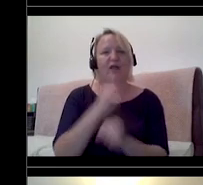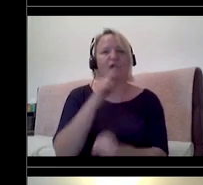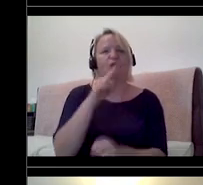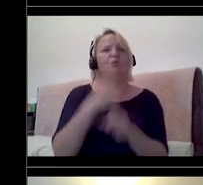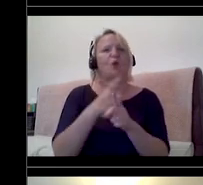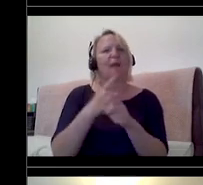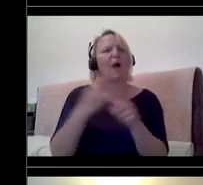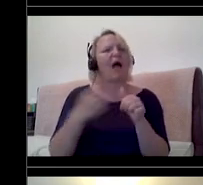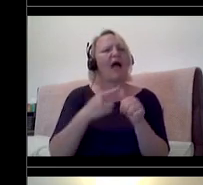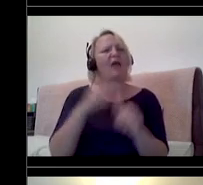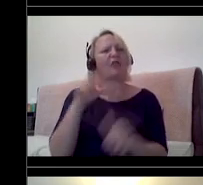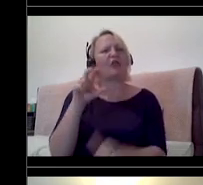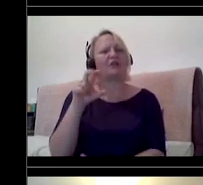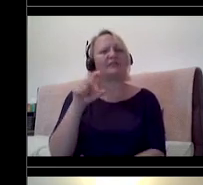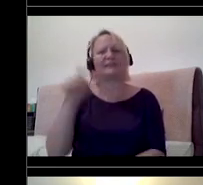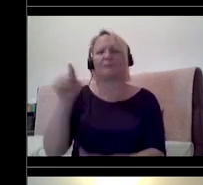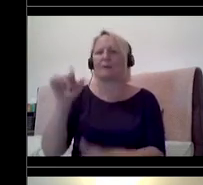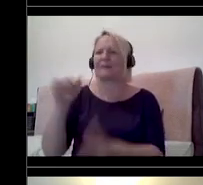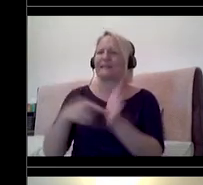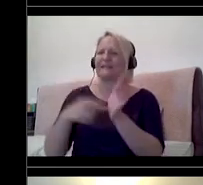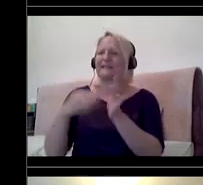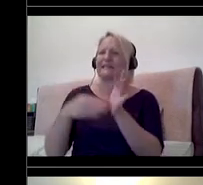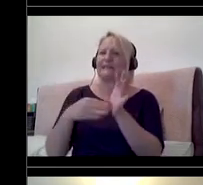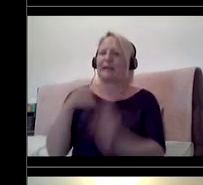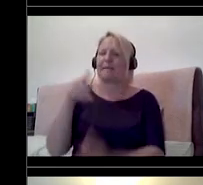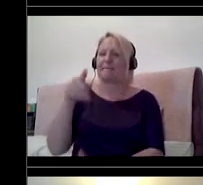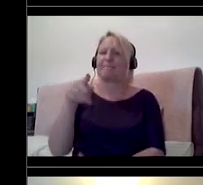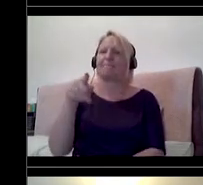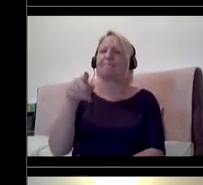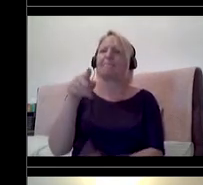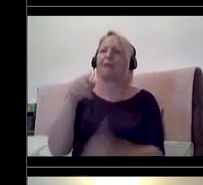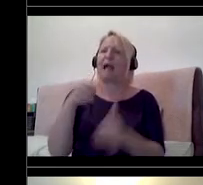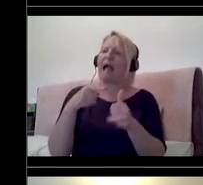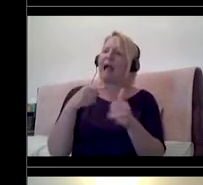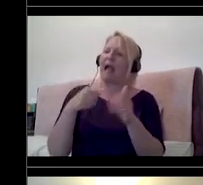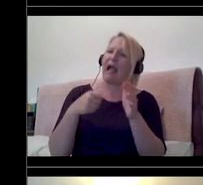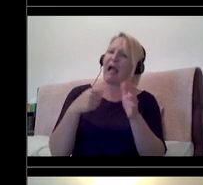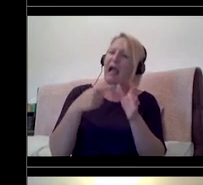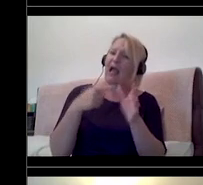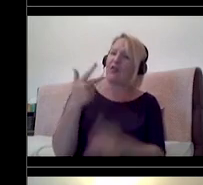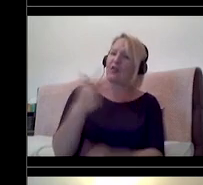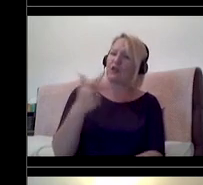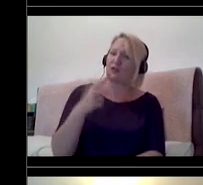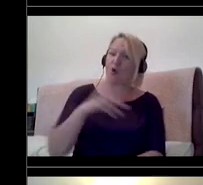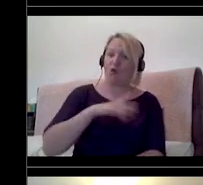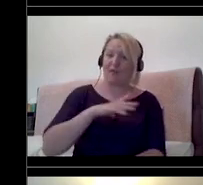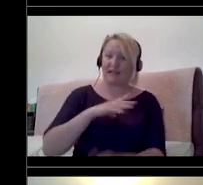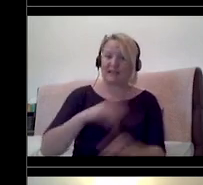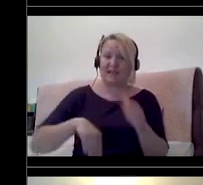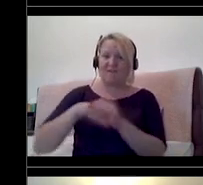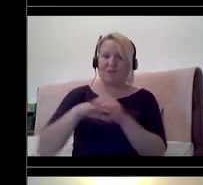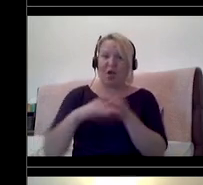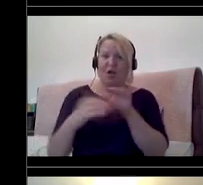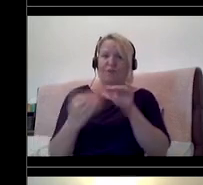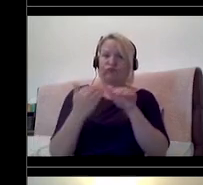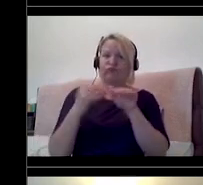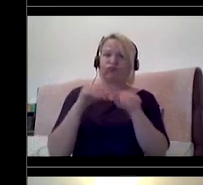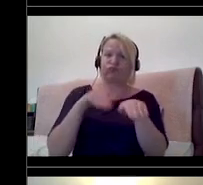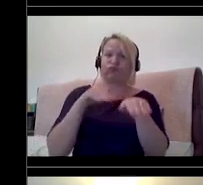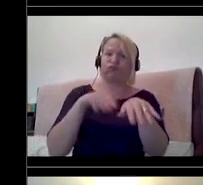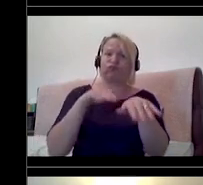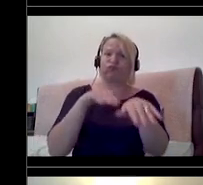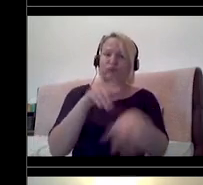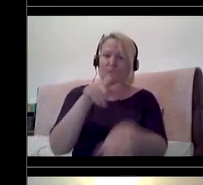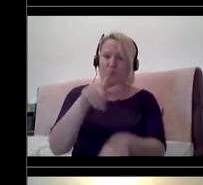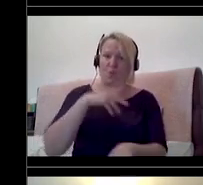A13, Tim, a question for you. Someone has said the A13 is already congested, but we're proposing to narrow the